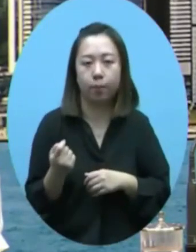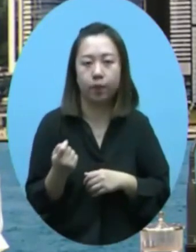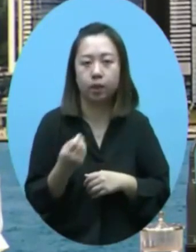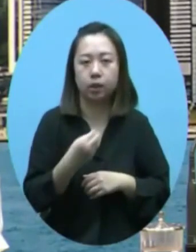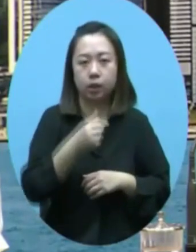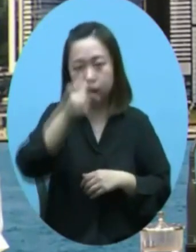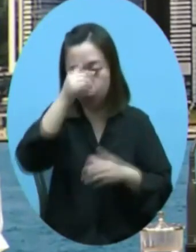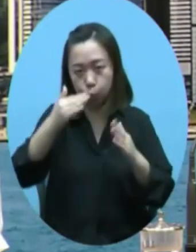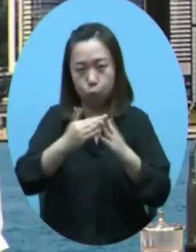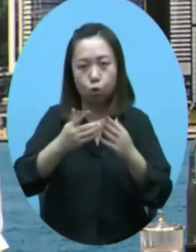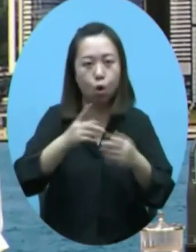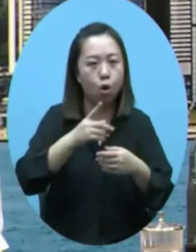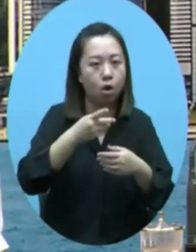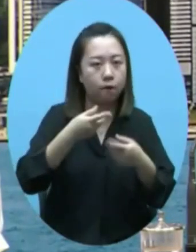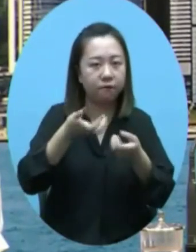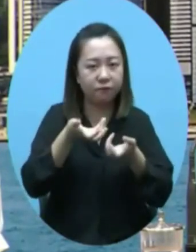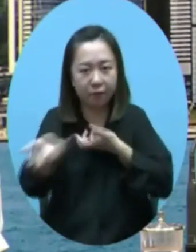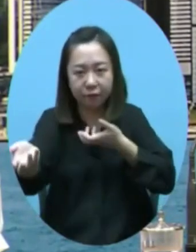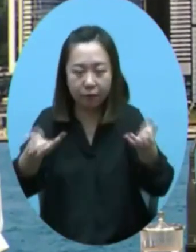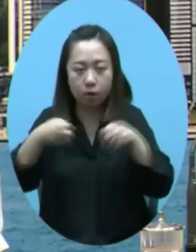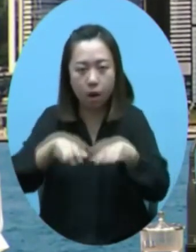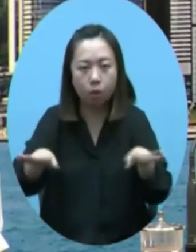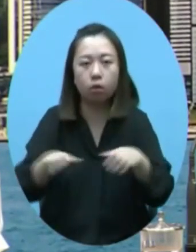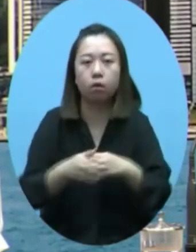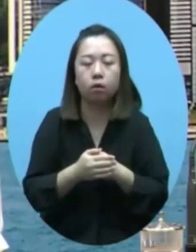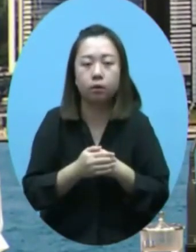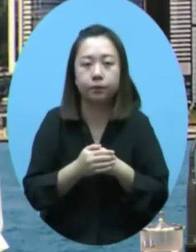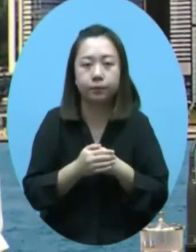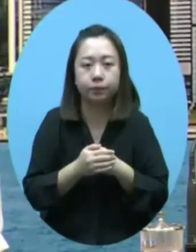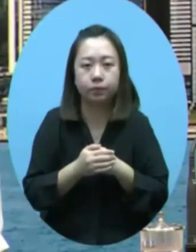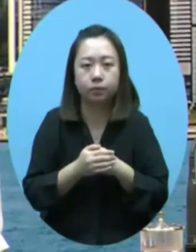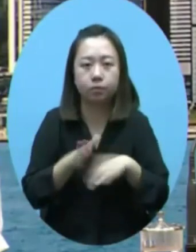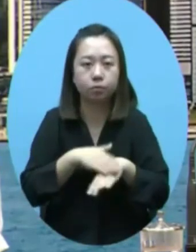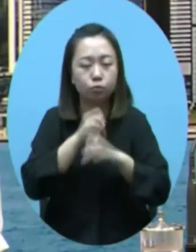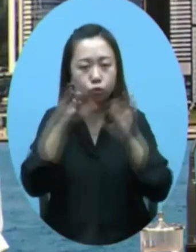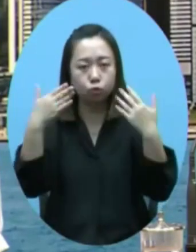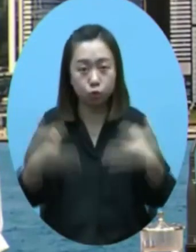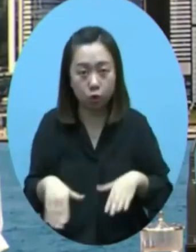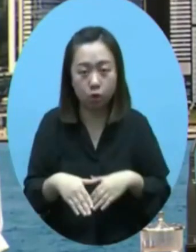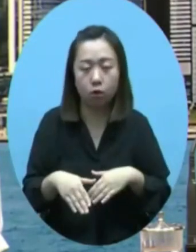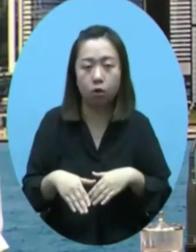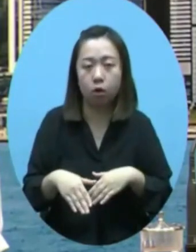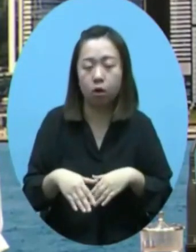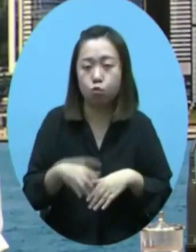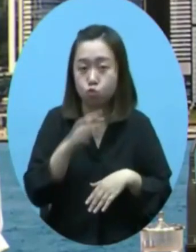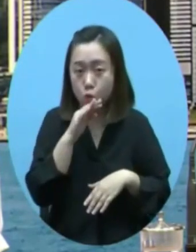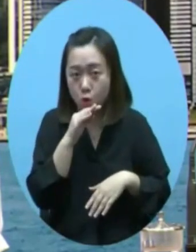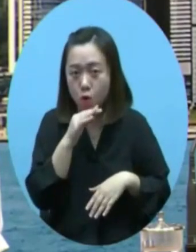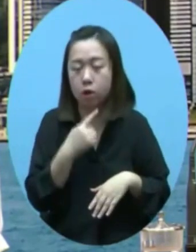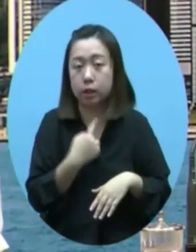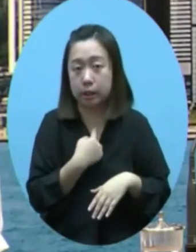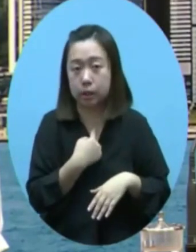hospitalized, and then that can help with our handling, accommodating all cases. As I said,